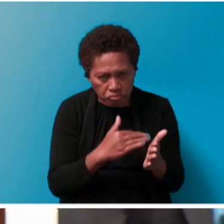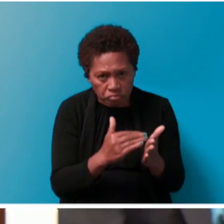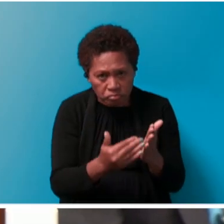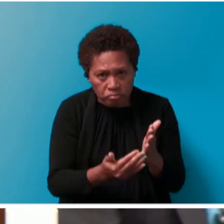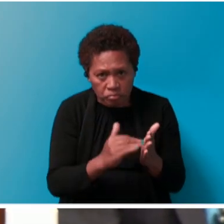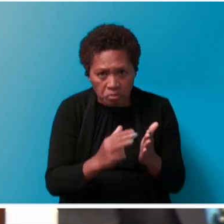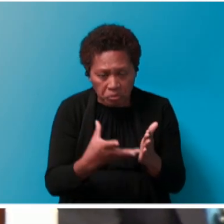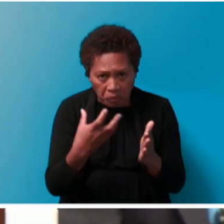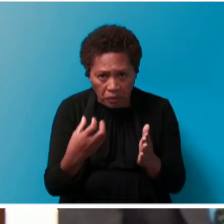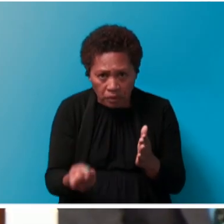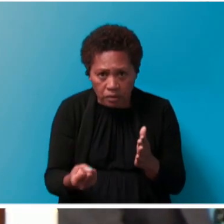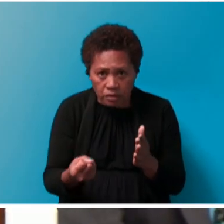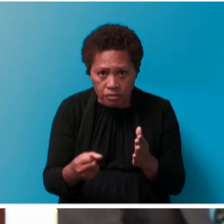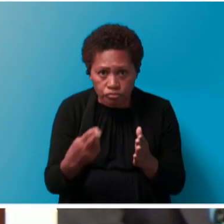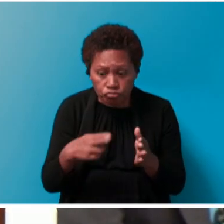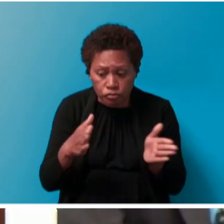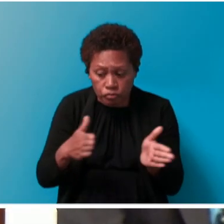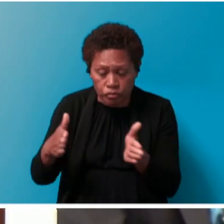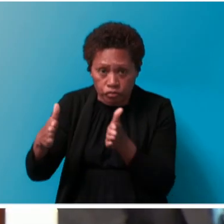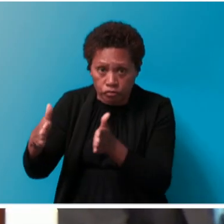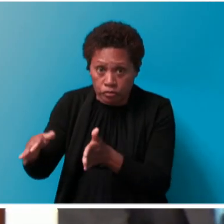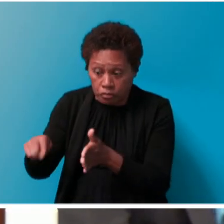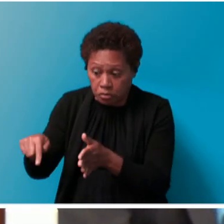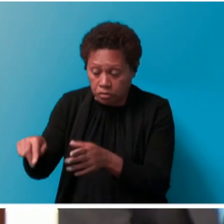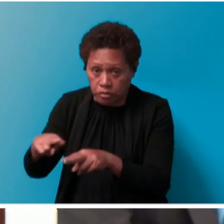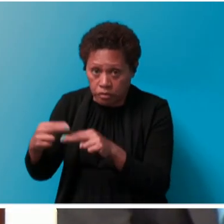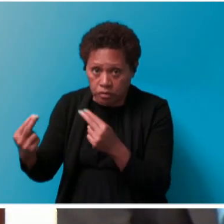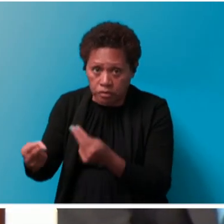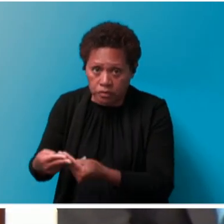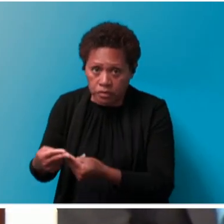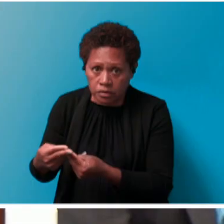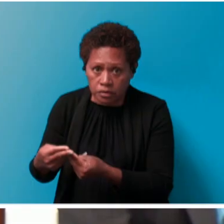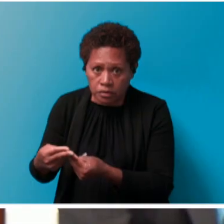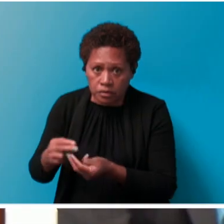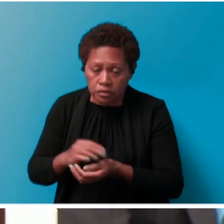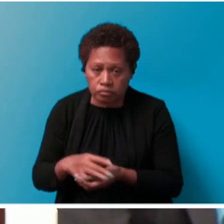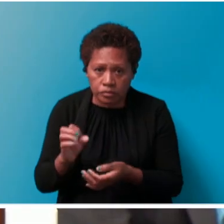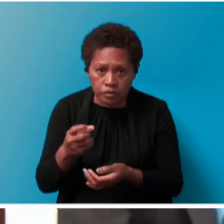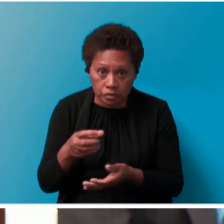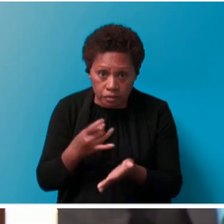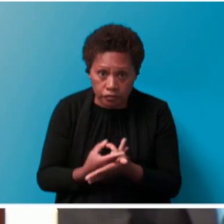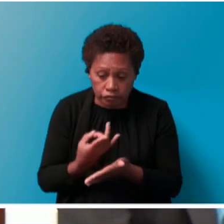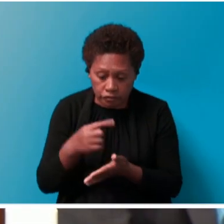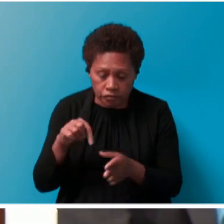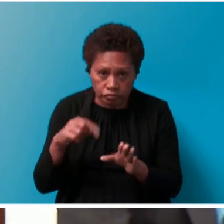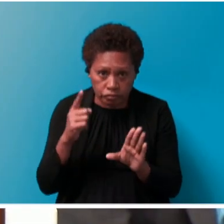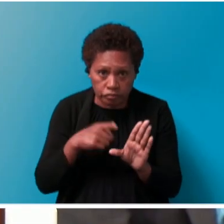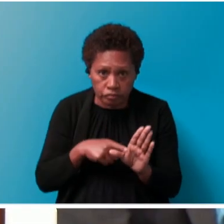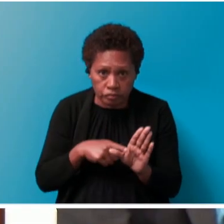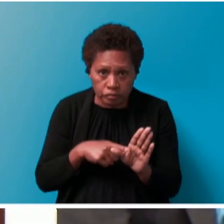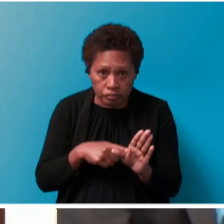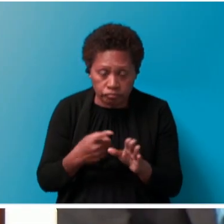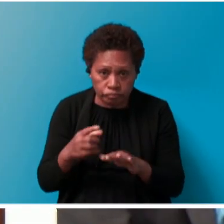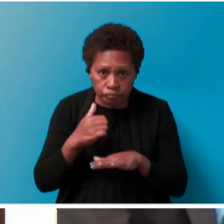relocating evicted families that have been served with eviction notices. In this financial year, the coalition